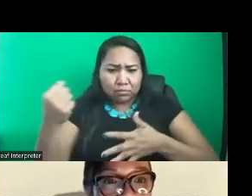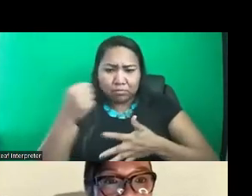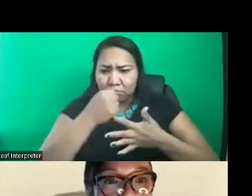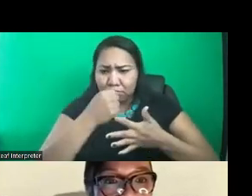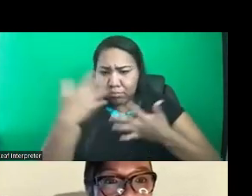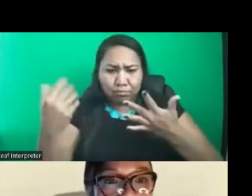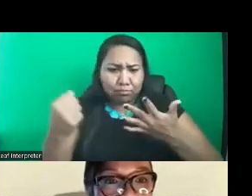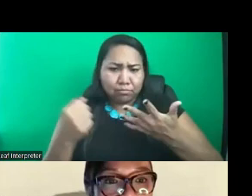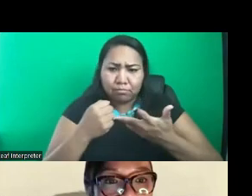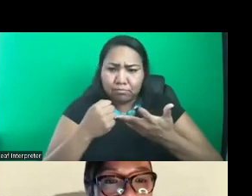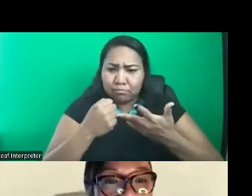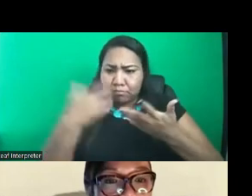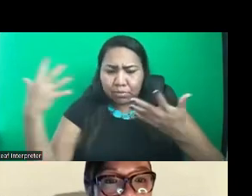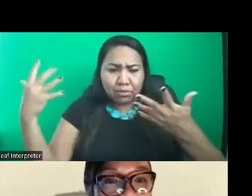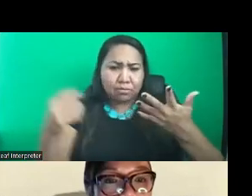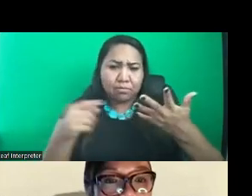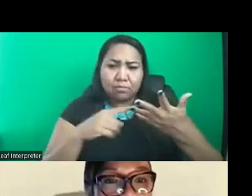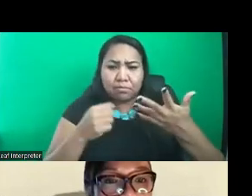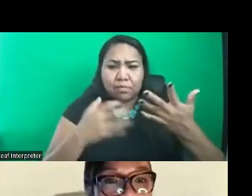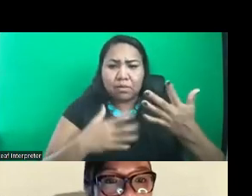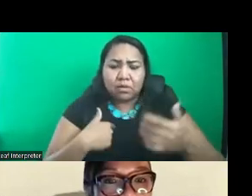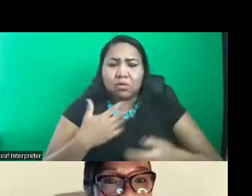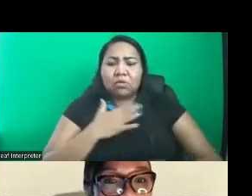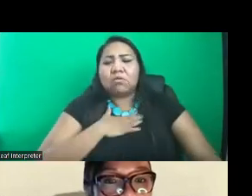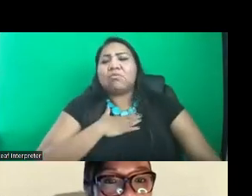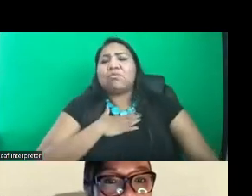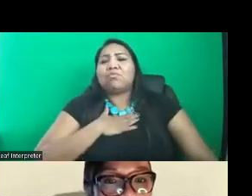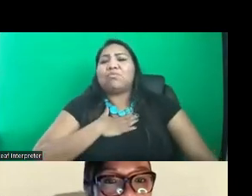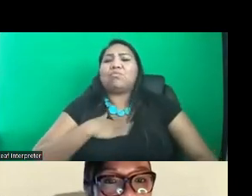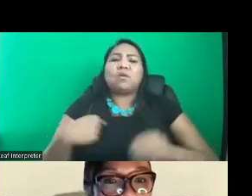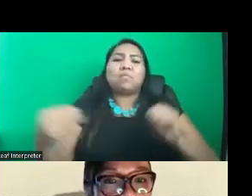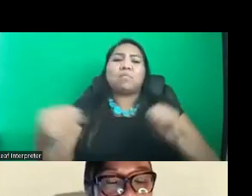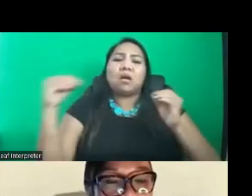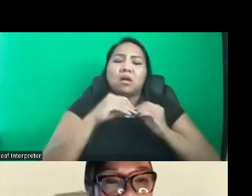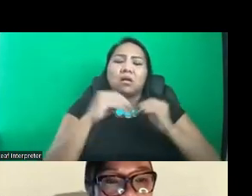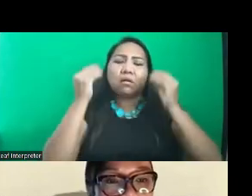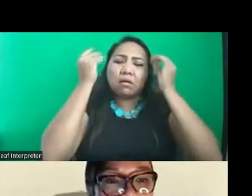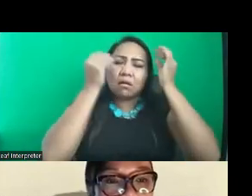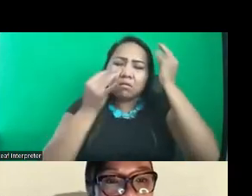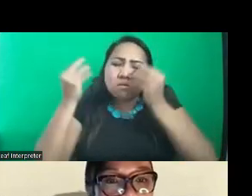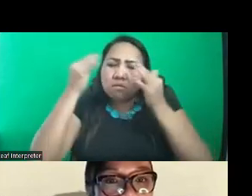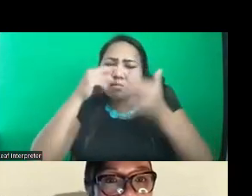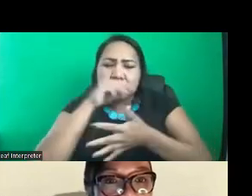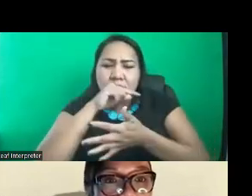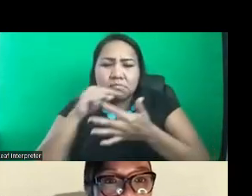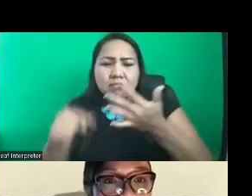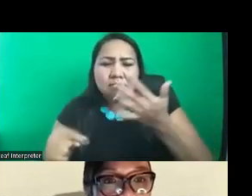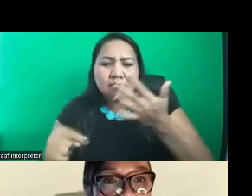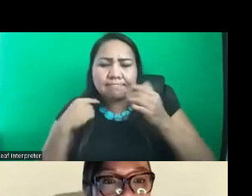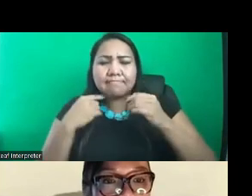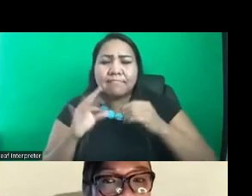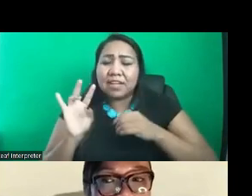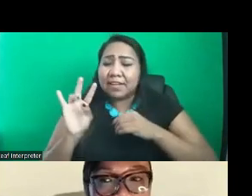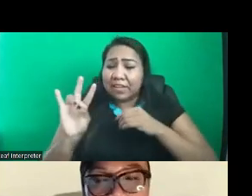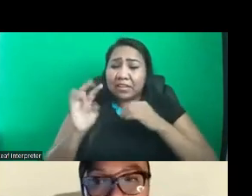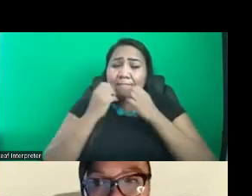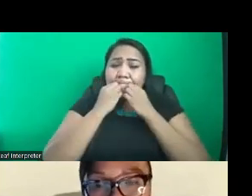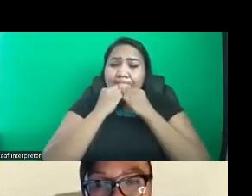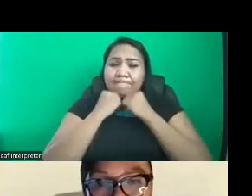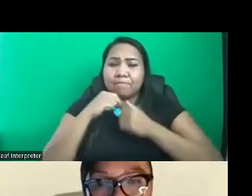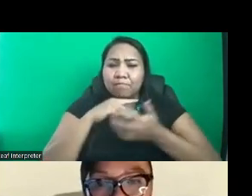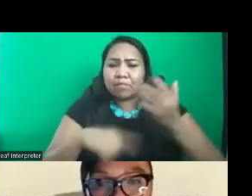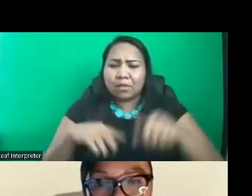each value, the more you realize nurses have those same values, like generosity